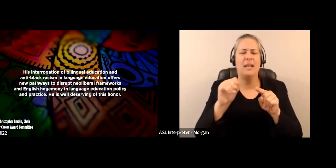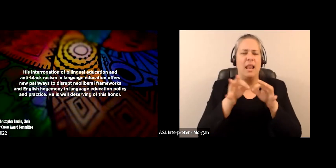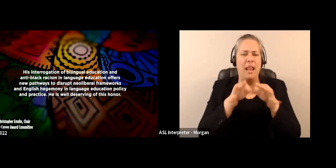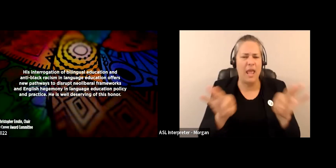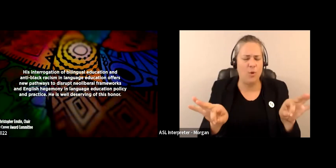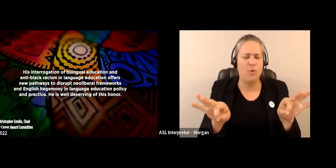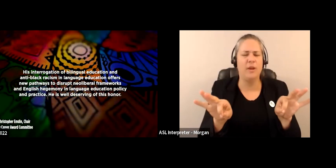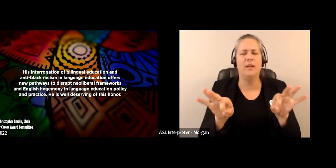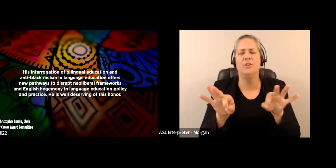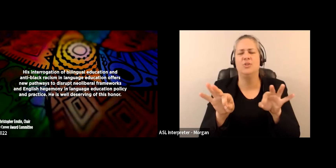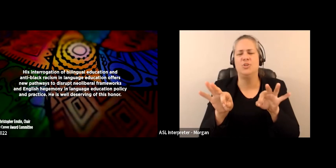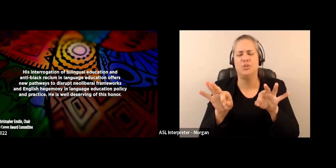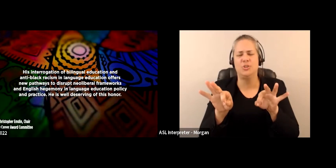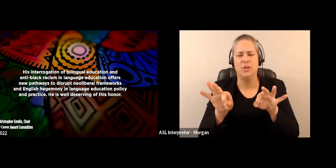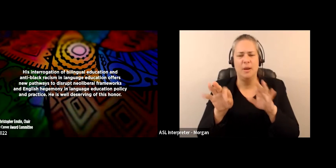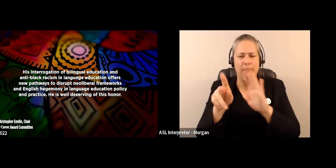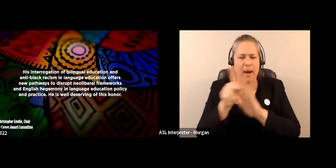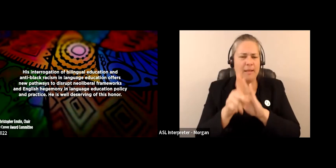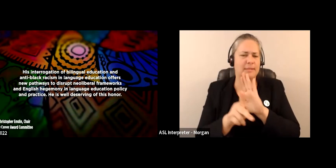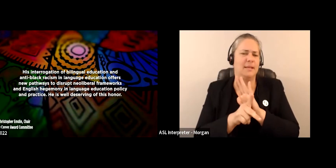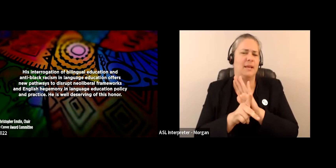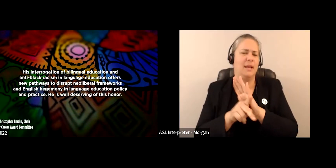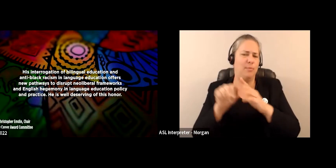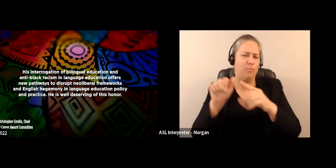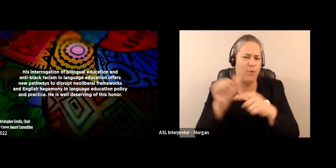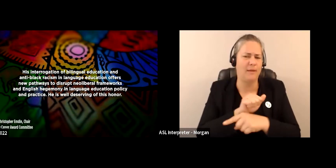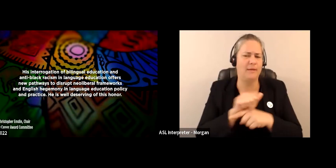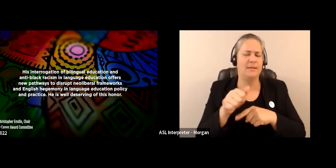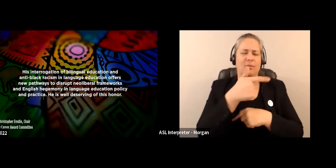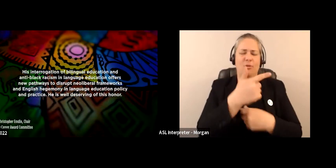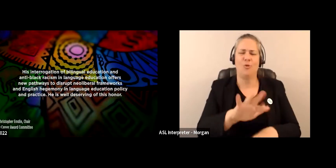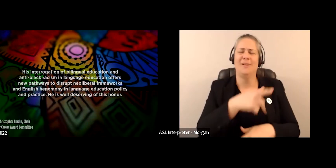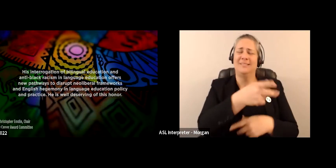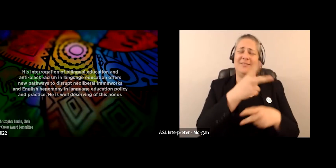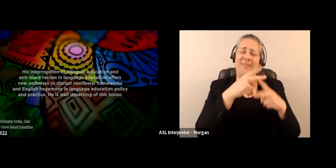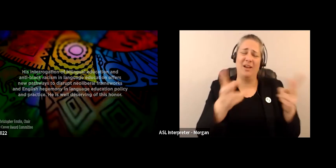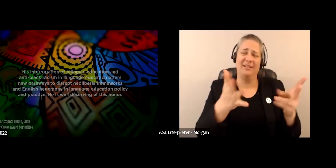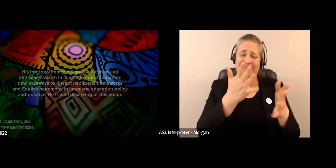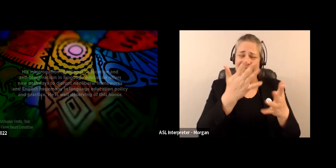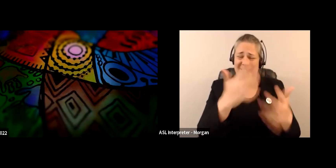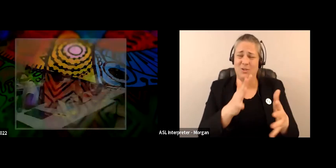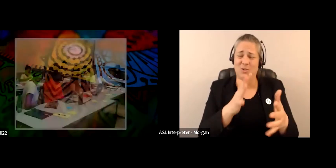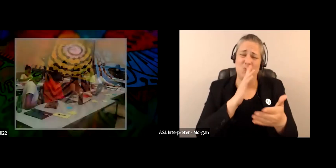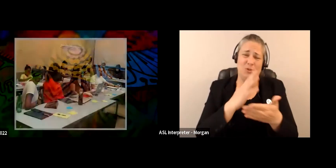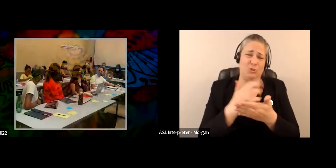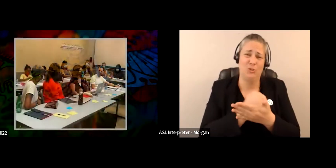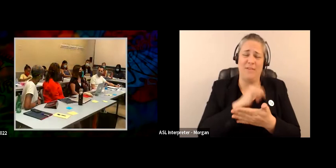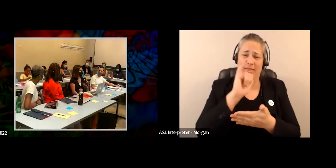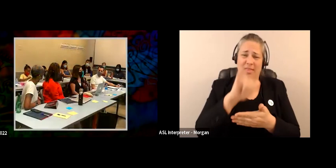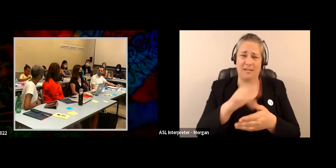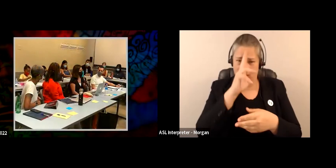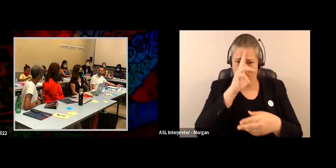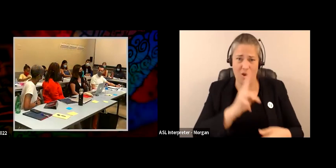and practice. He is extremely well-deserving of this honor.